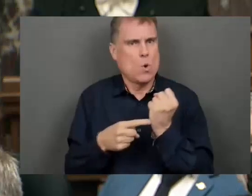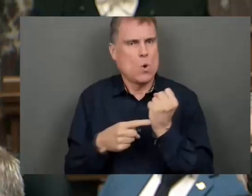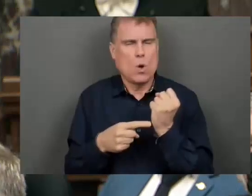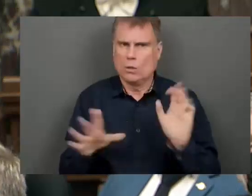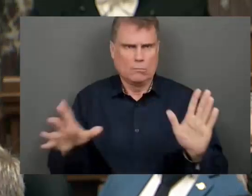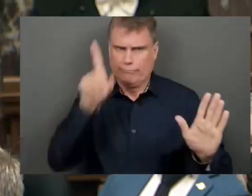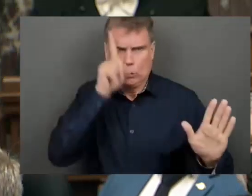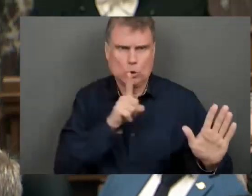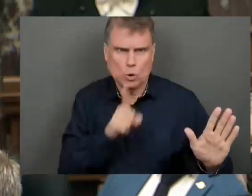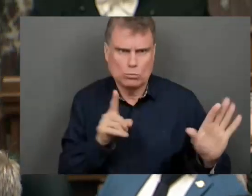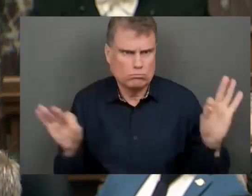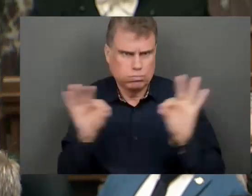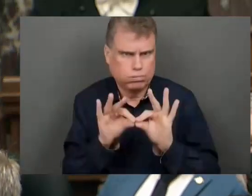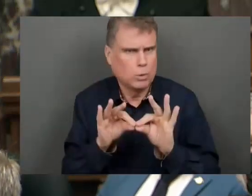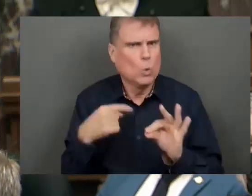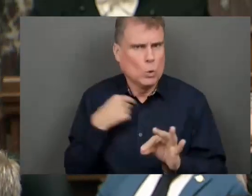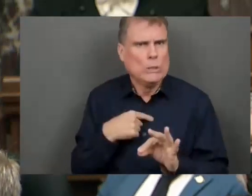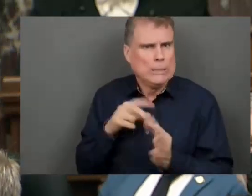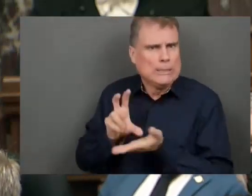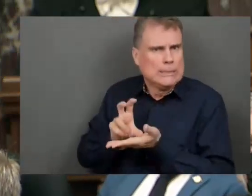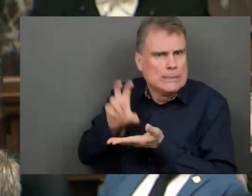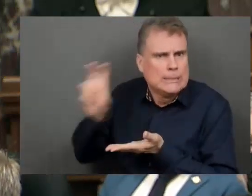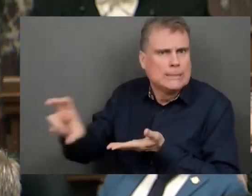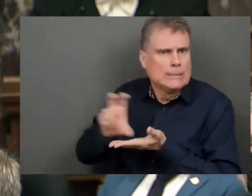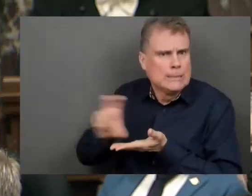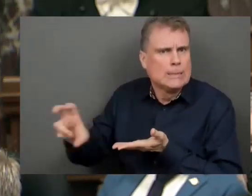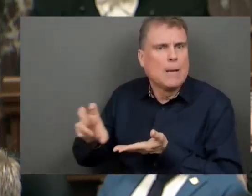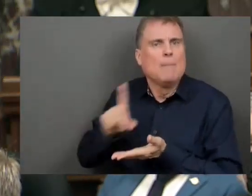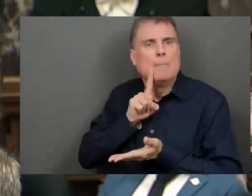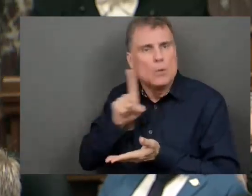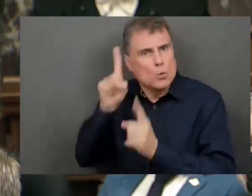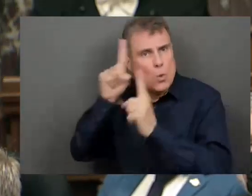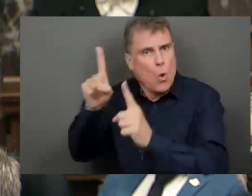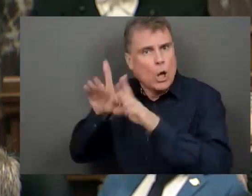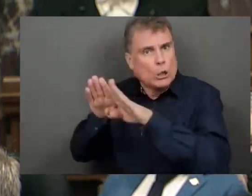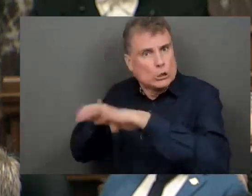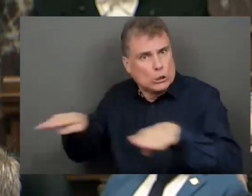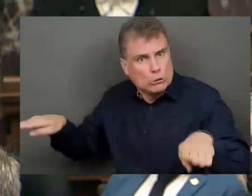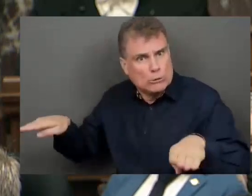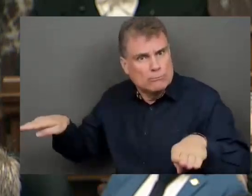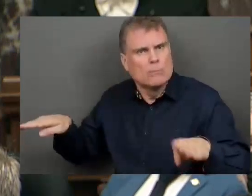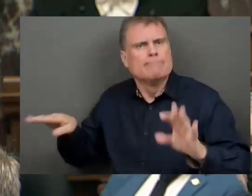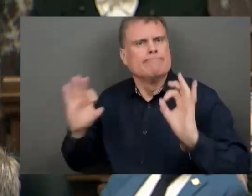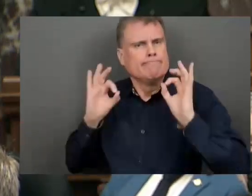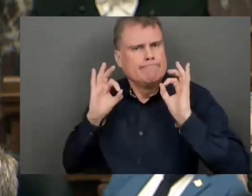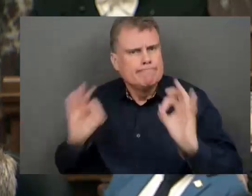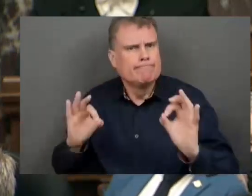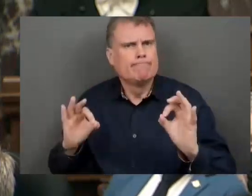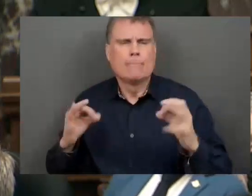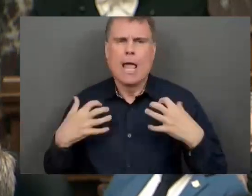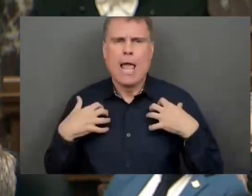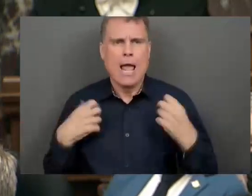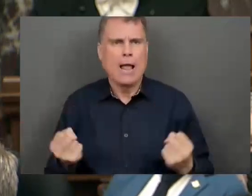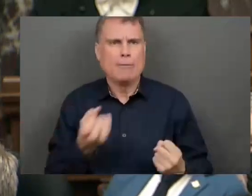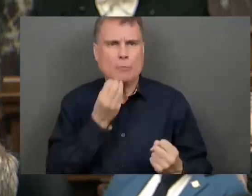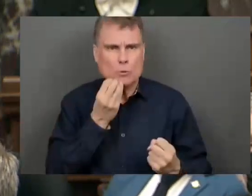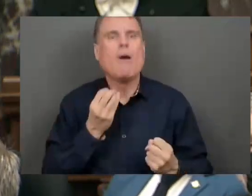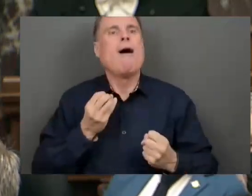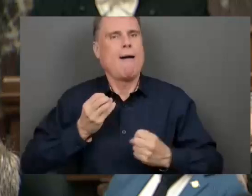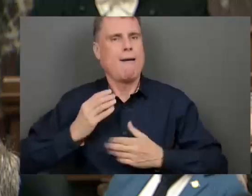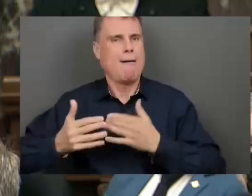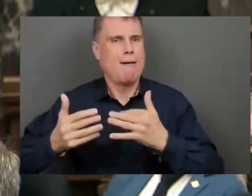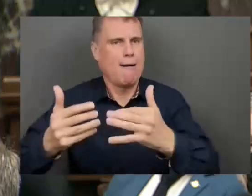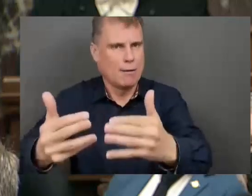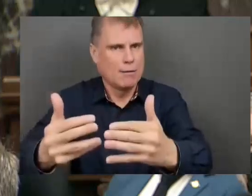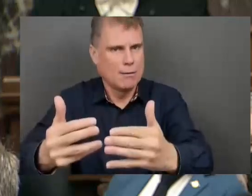making sure that children get their very best start. Our work that we funded directly through the United Way to establish food